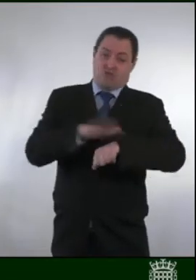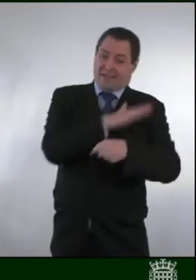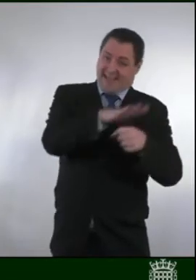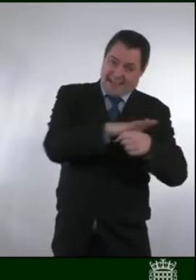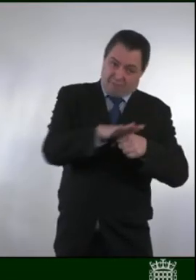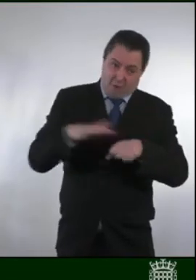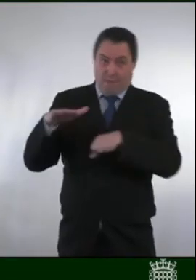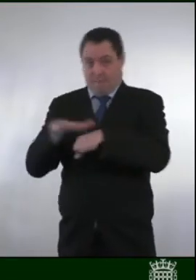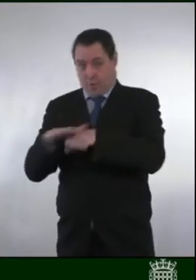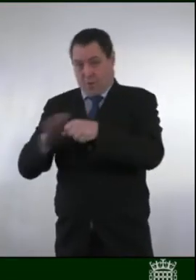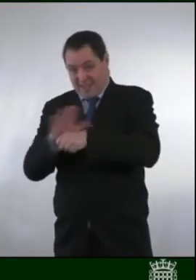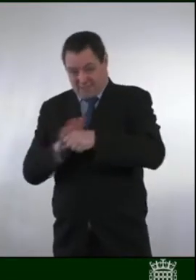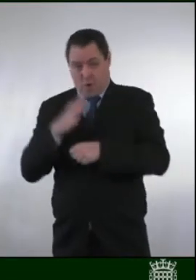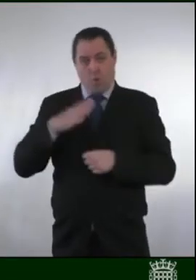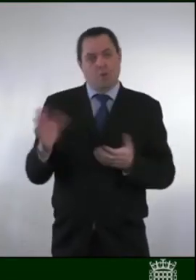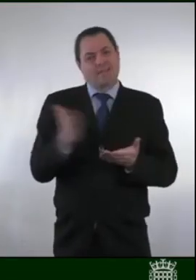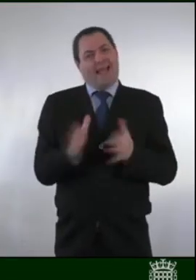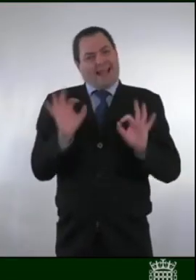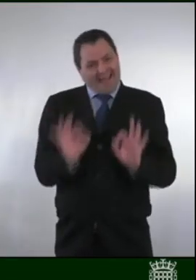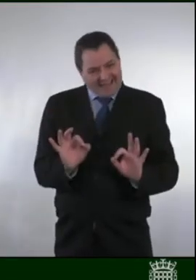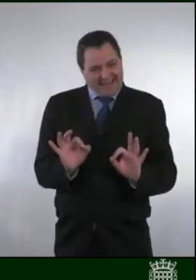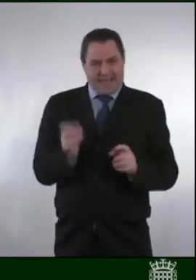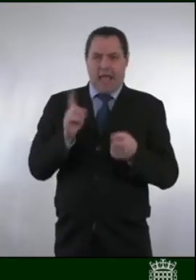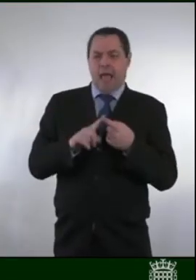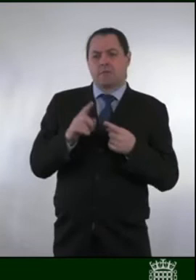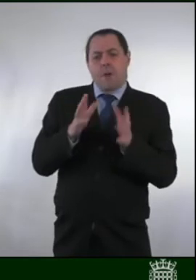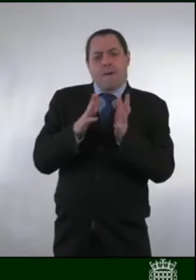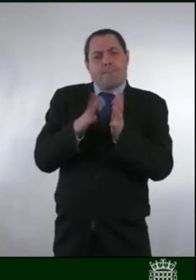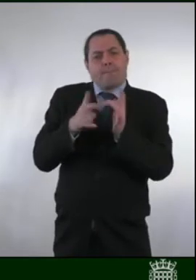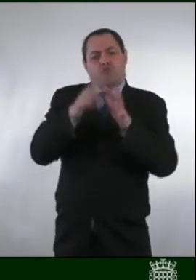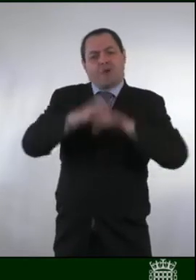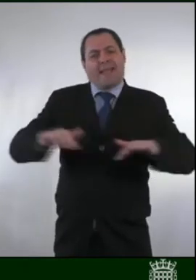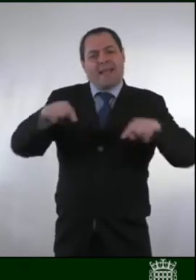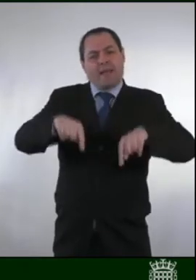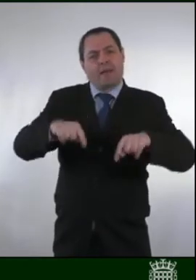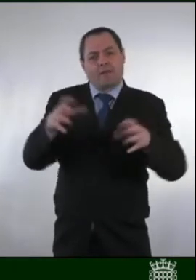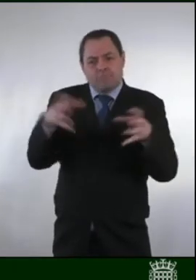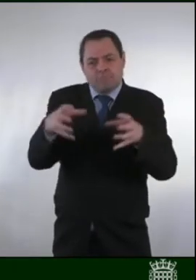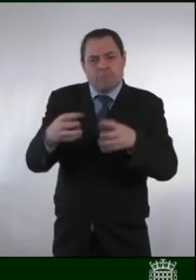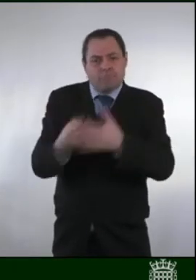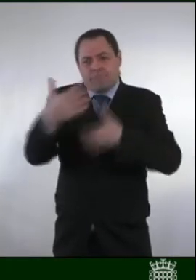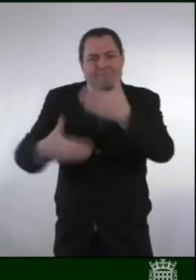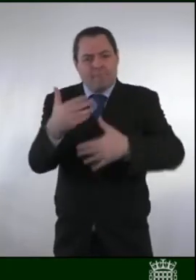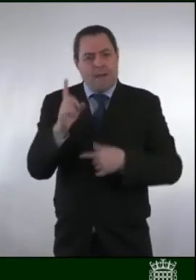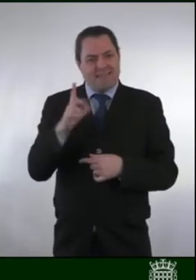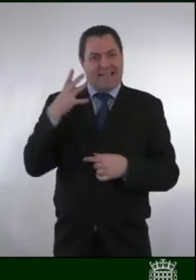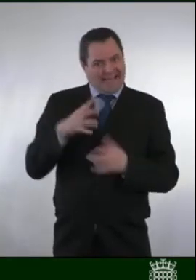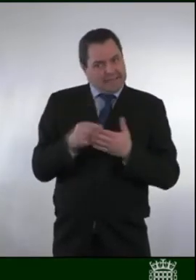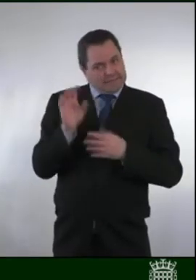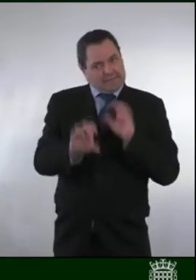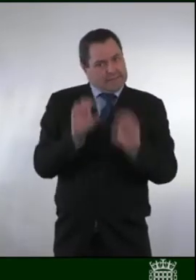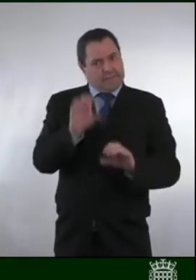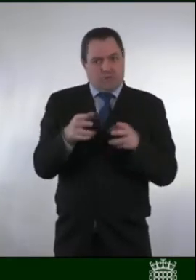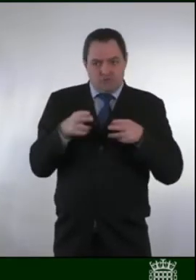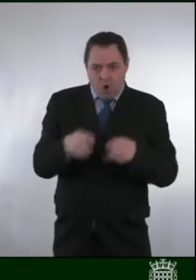both clean growth and marine high-tech clusters. But to do so, we will need continued investment in our infrastructure.